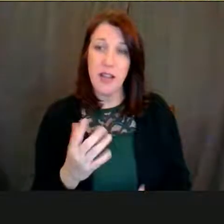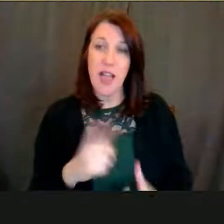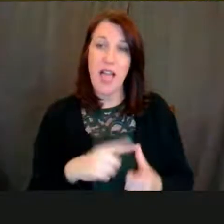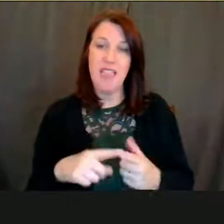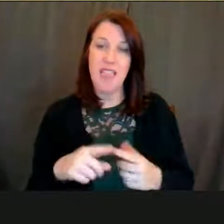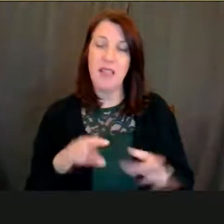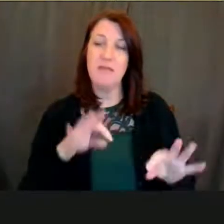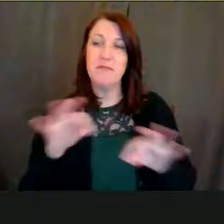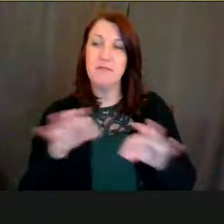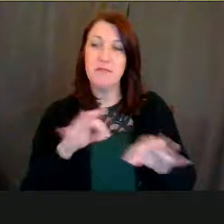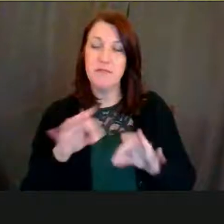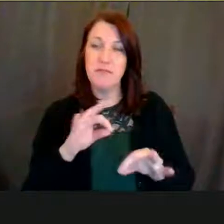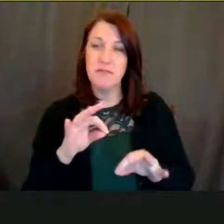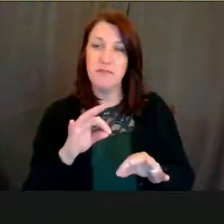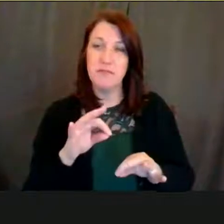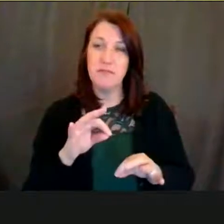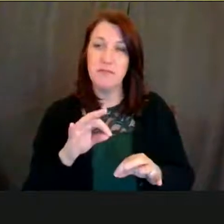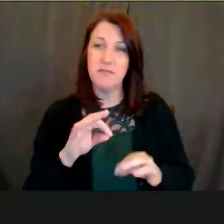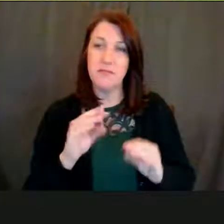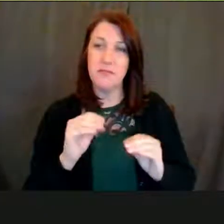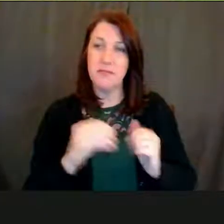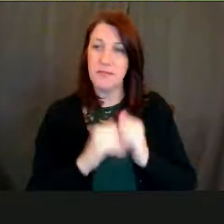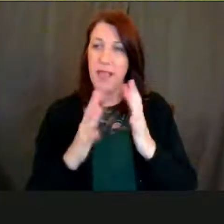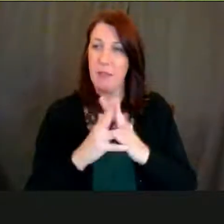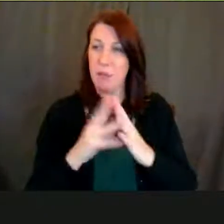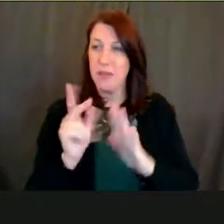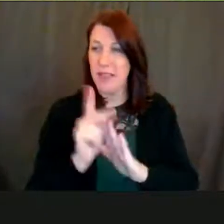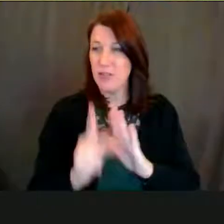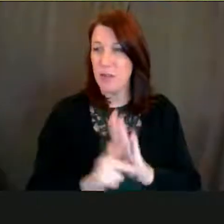into the implementation of the policy.